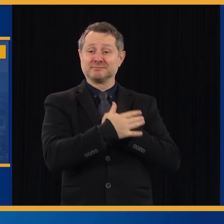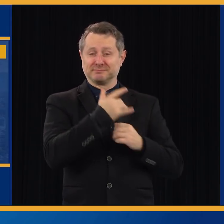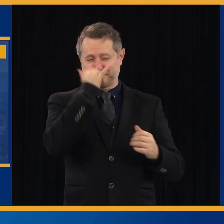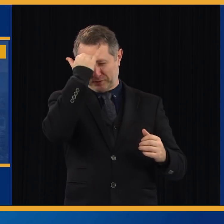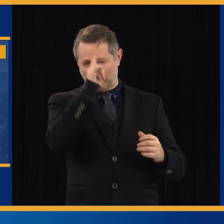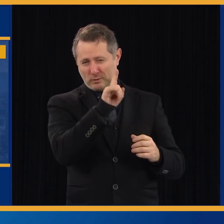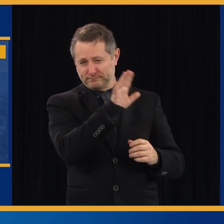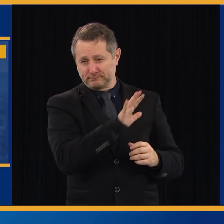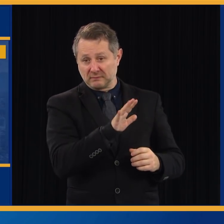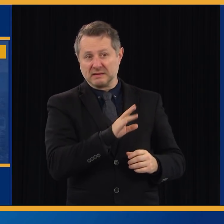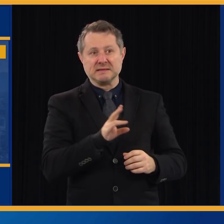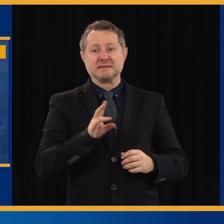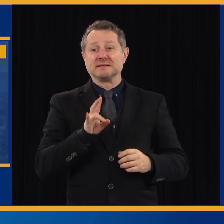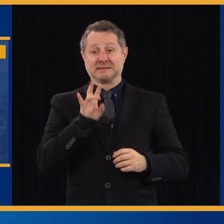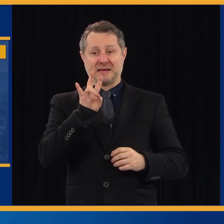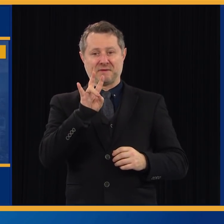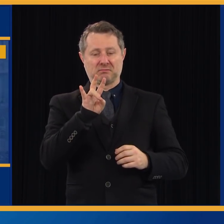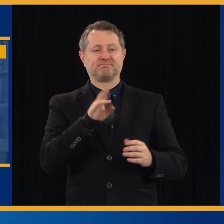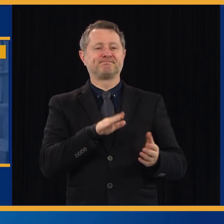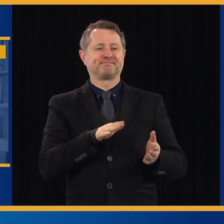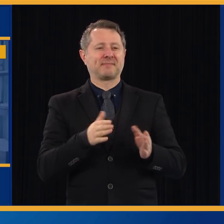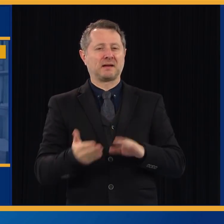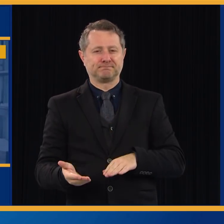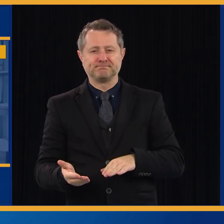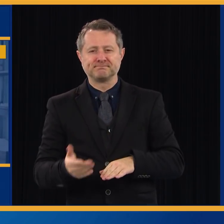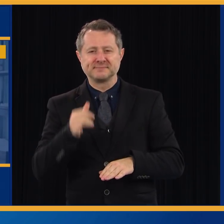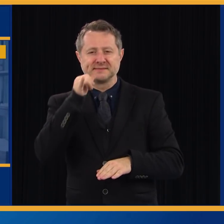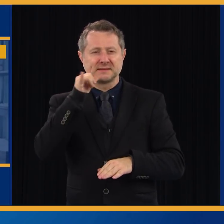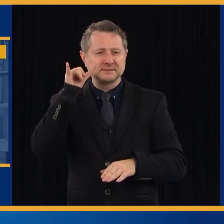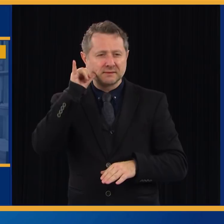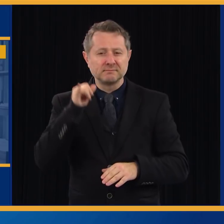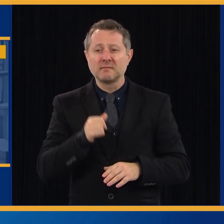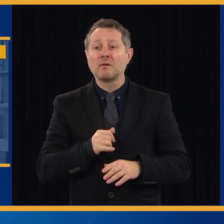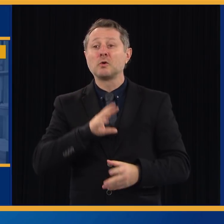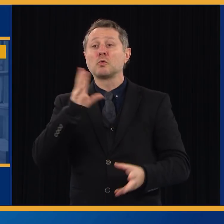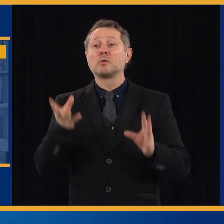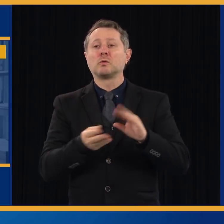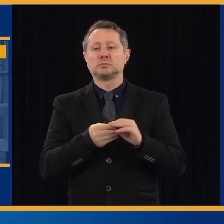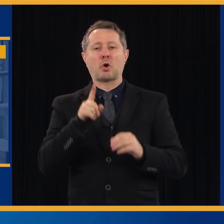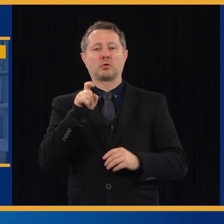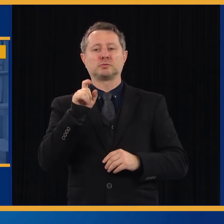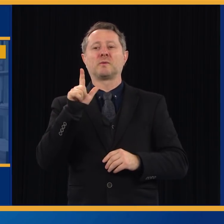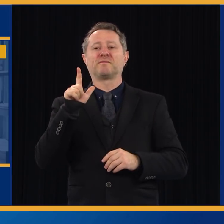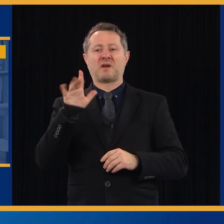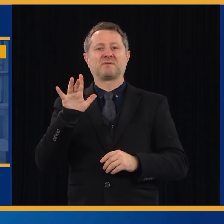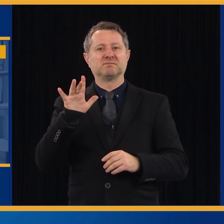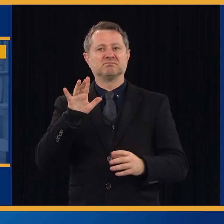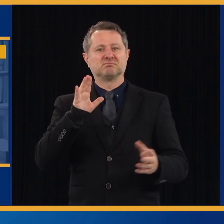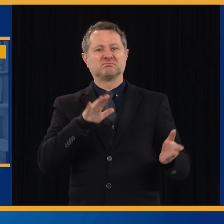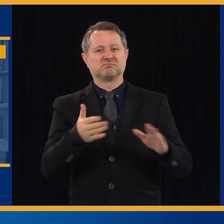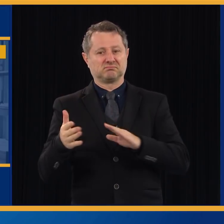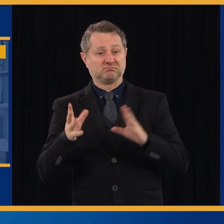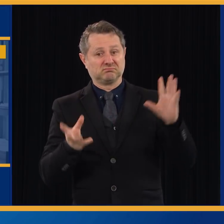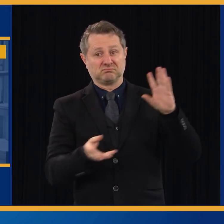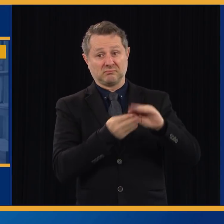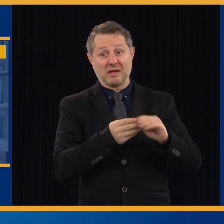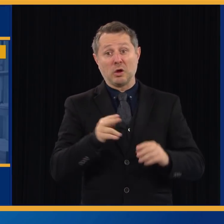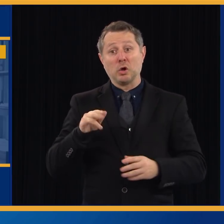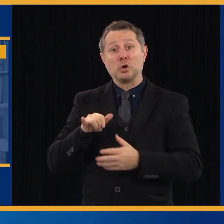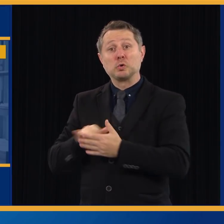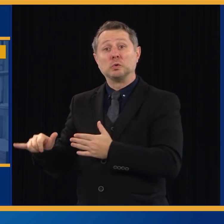hospital deaths yesterday for a total of 125. In the state, we lost 481